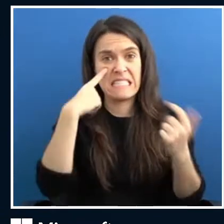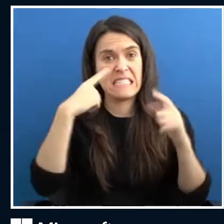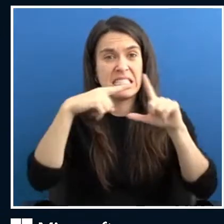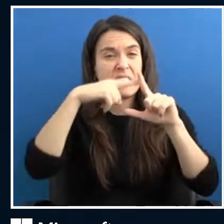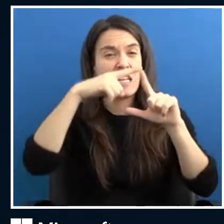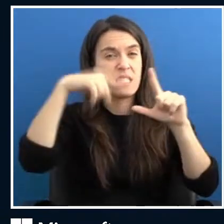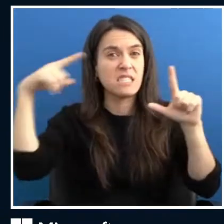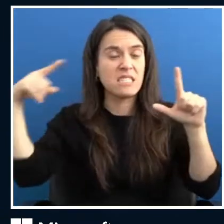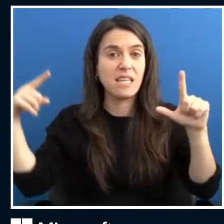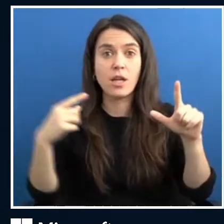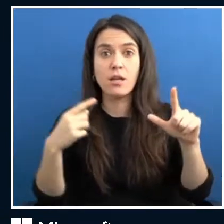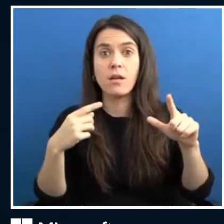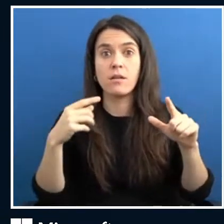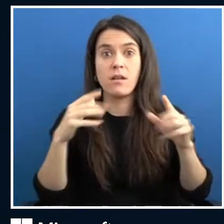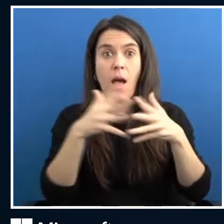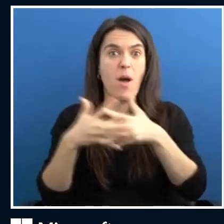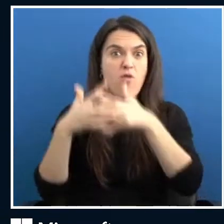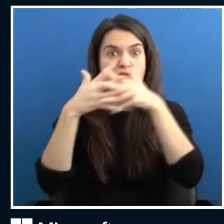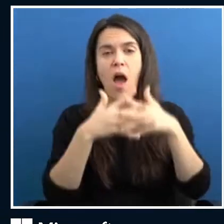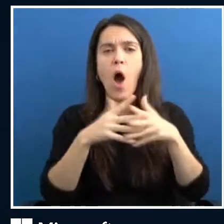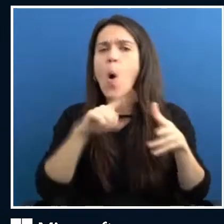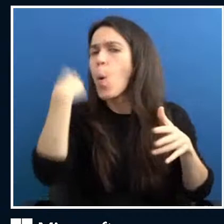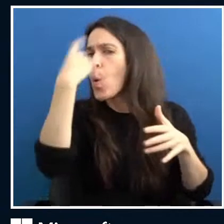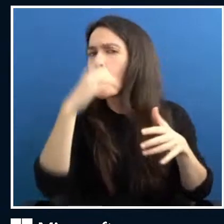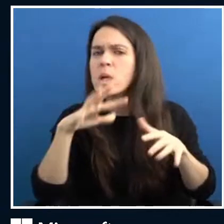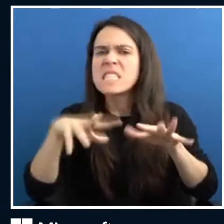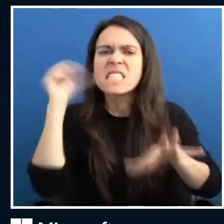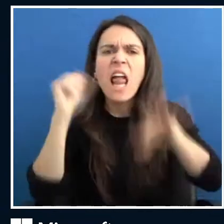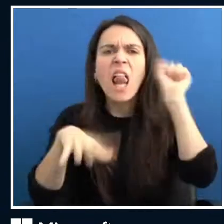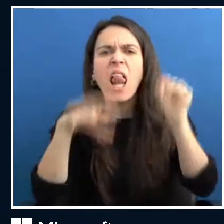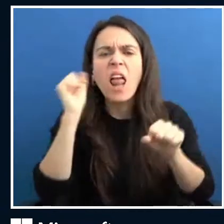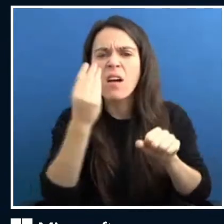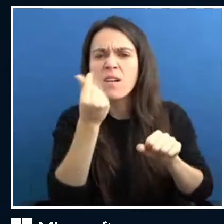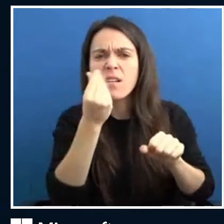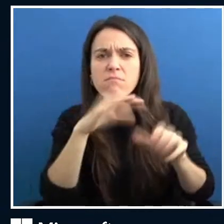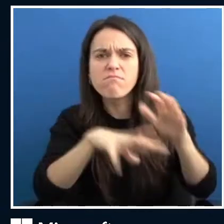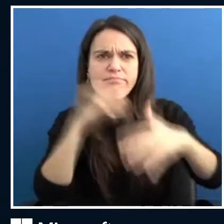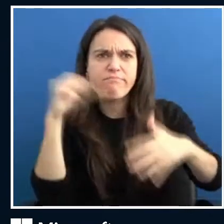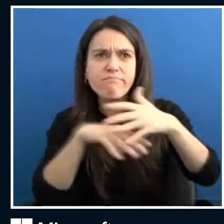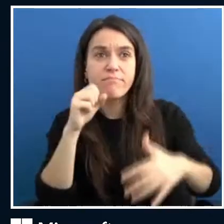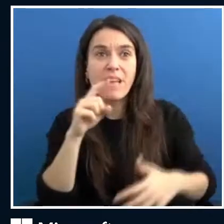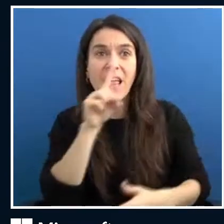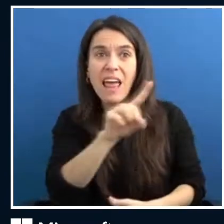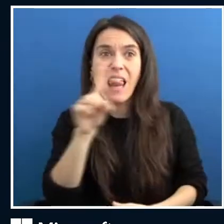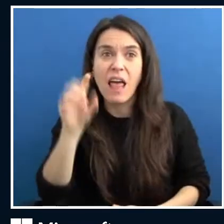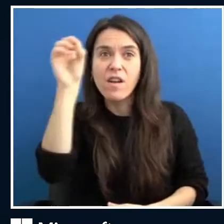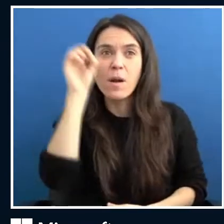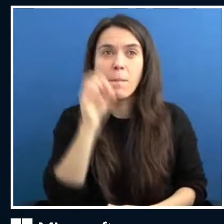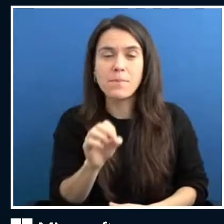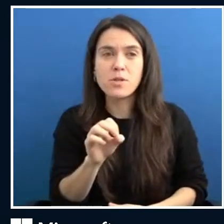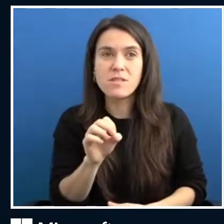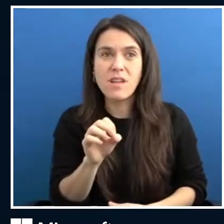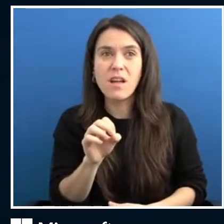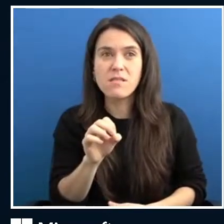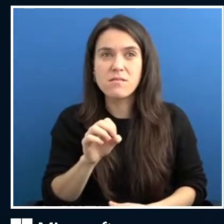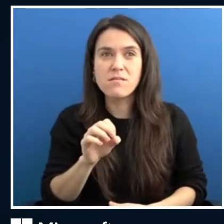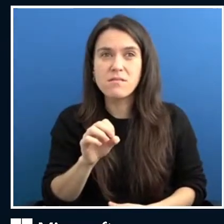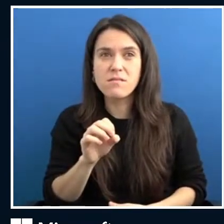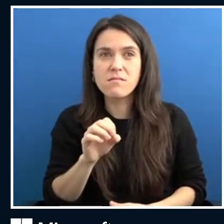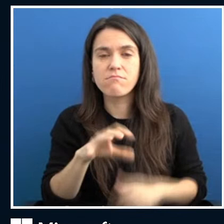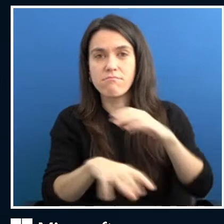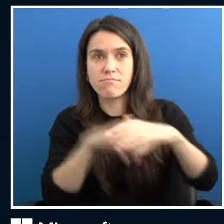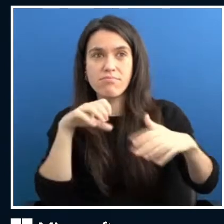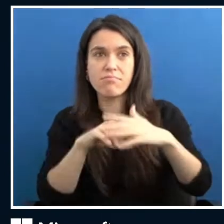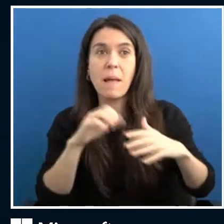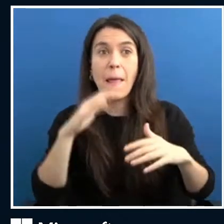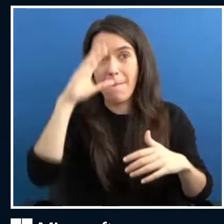the USA. 11% of our population shoplifts. More men than women. Blacks, Hispanics,